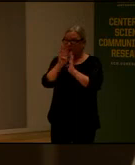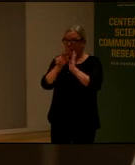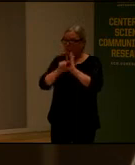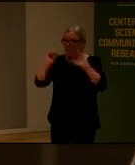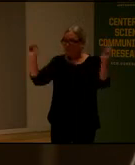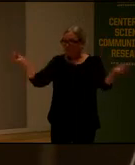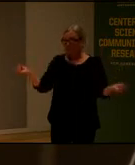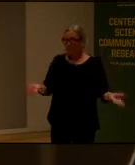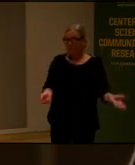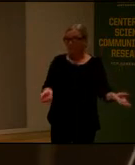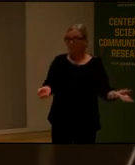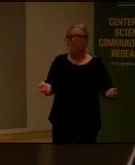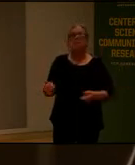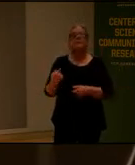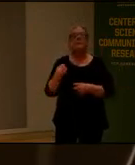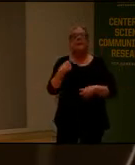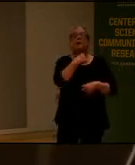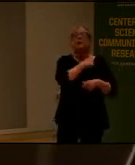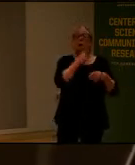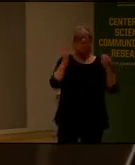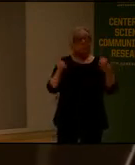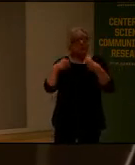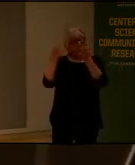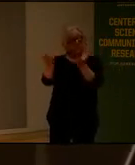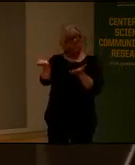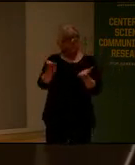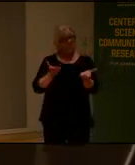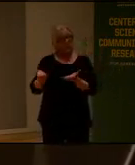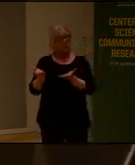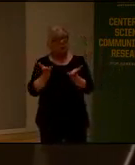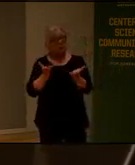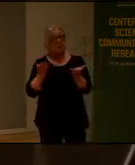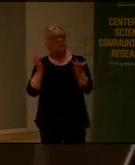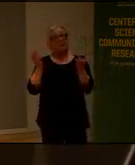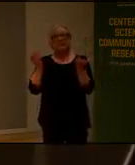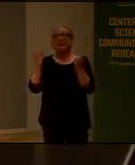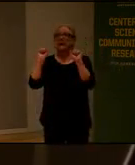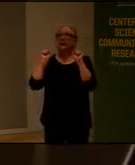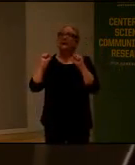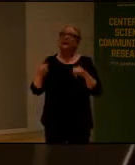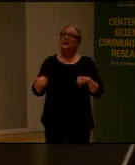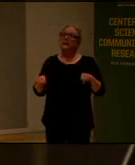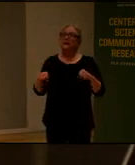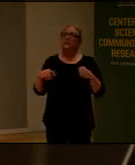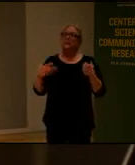for the healthcare system. We increasingly do provide services that could be deemed sort of more